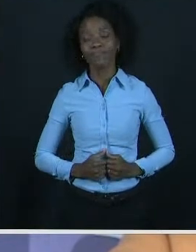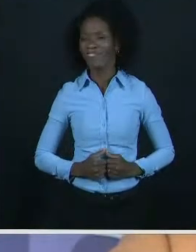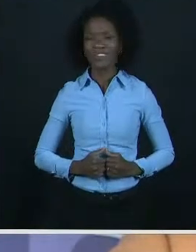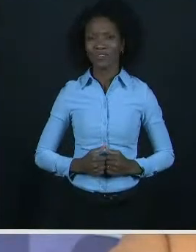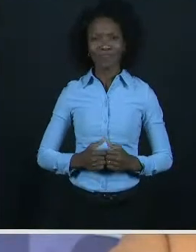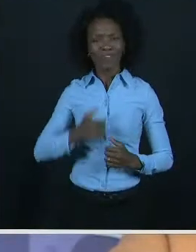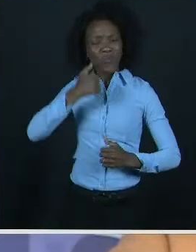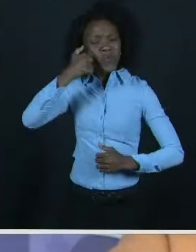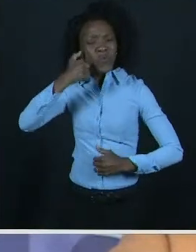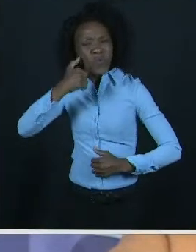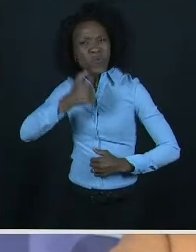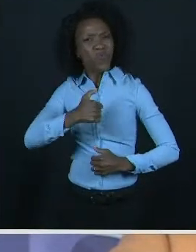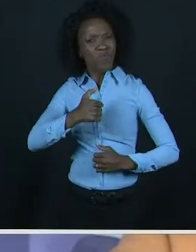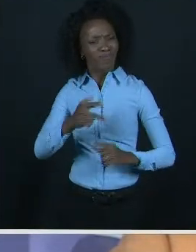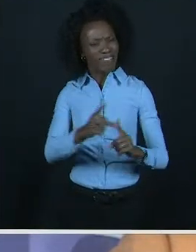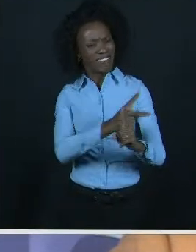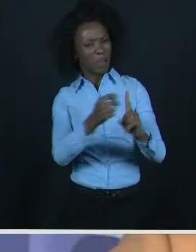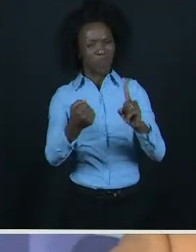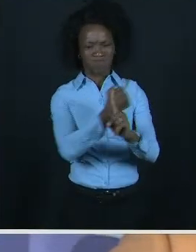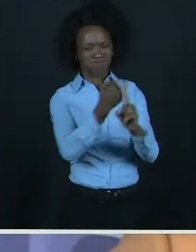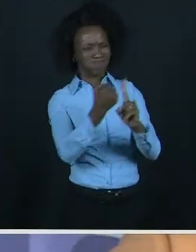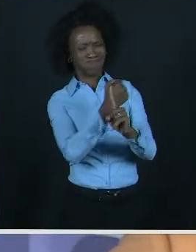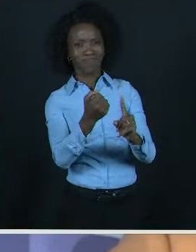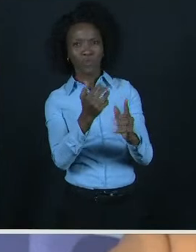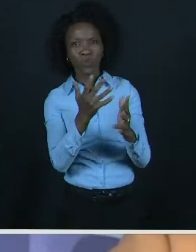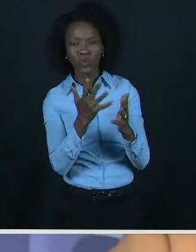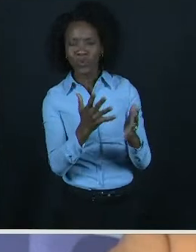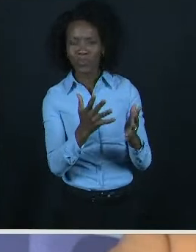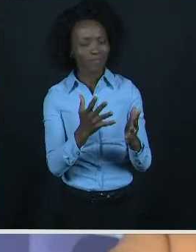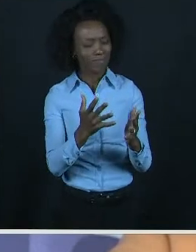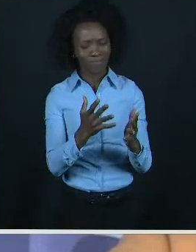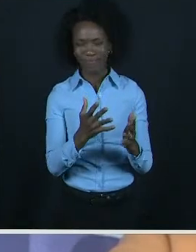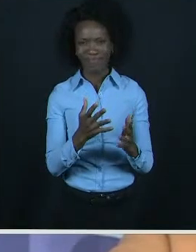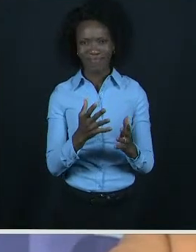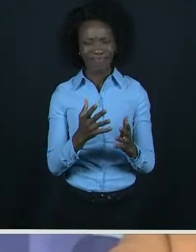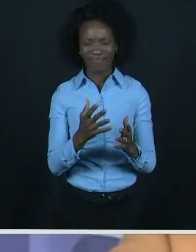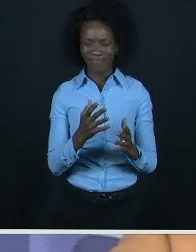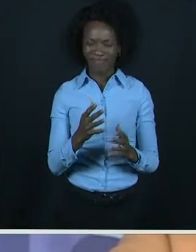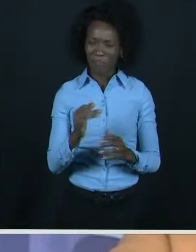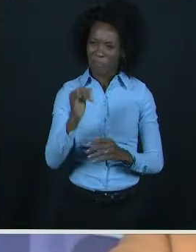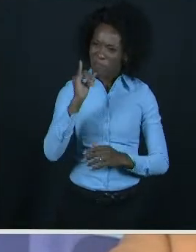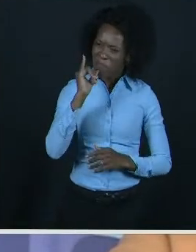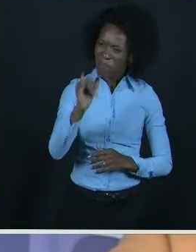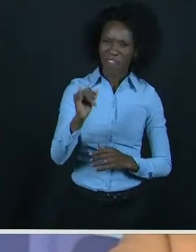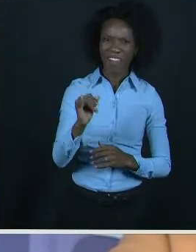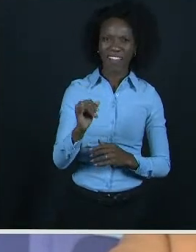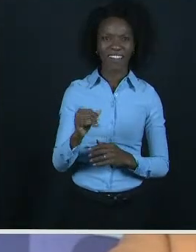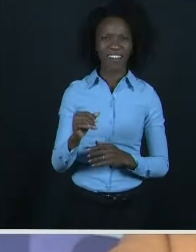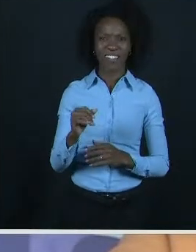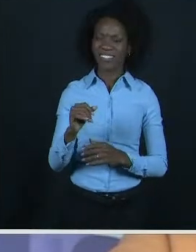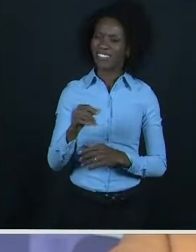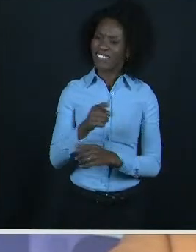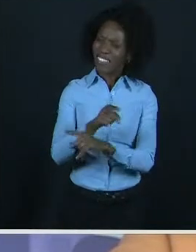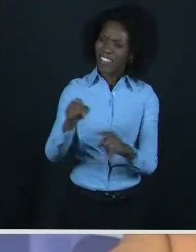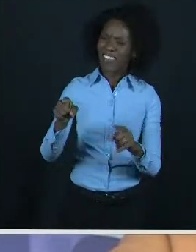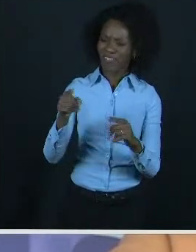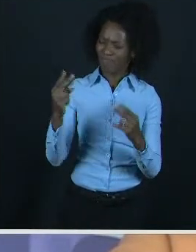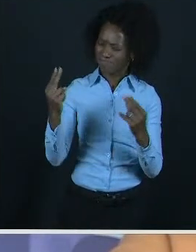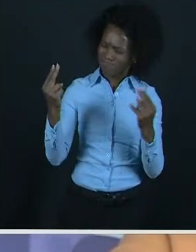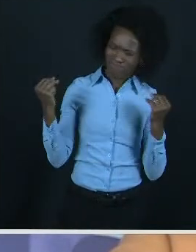barbaric acts are a shameful indictment on the men of South